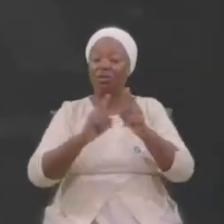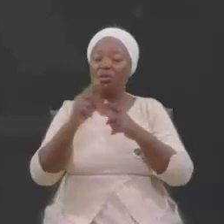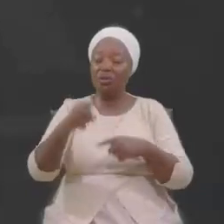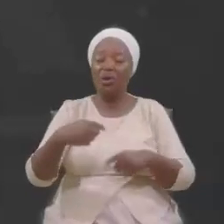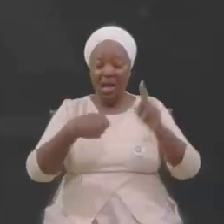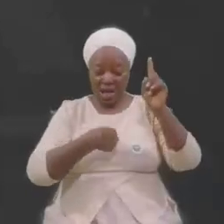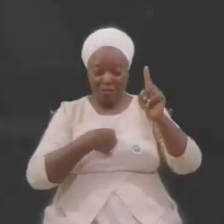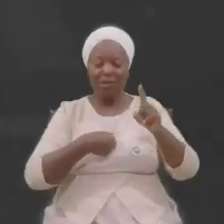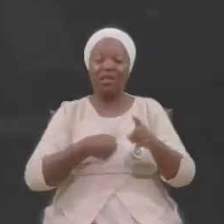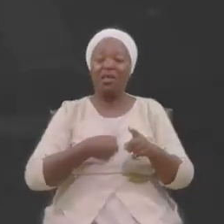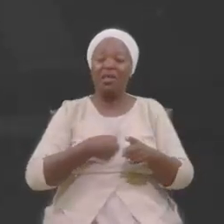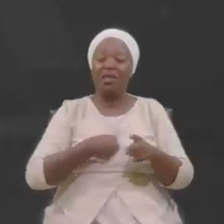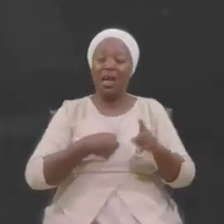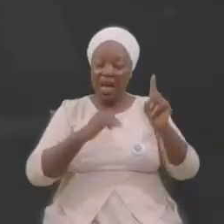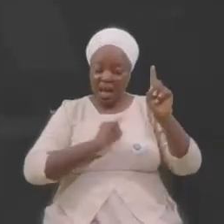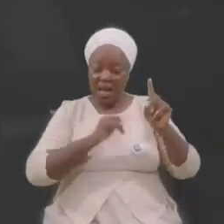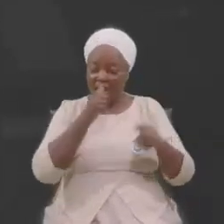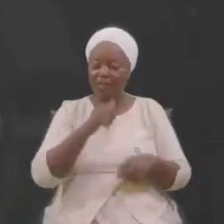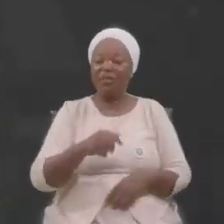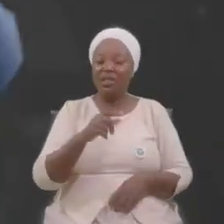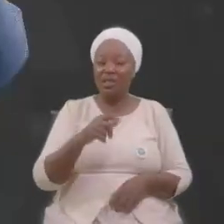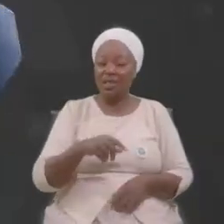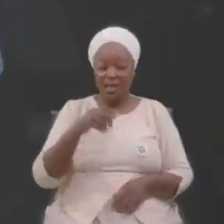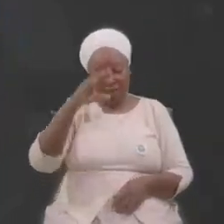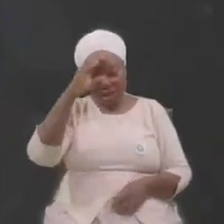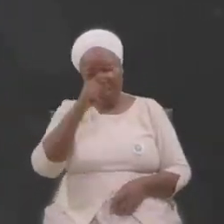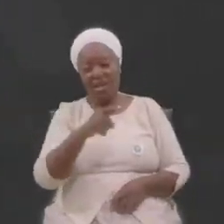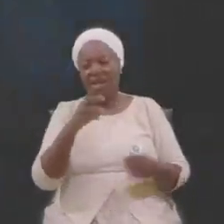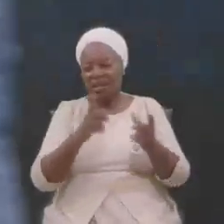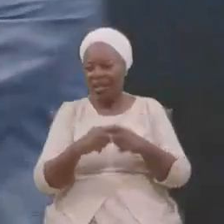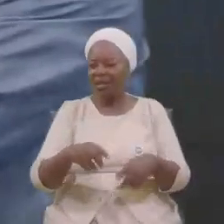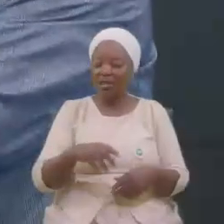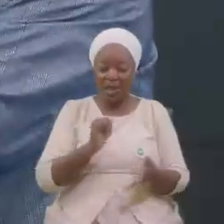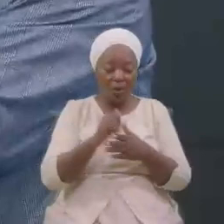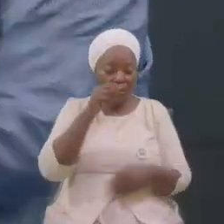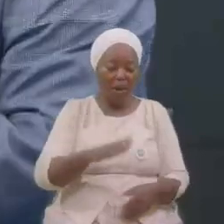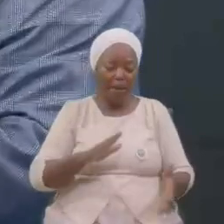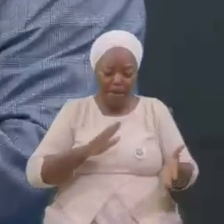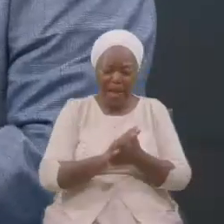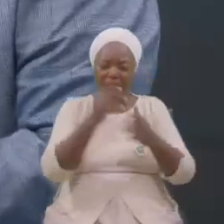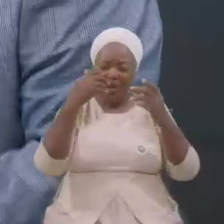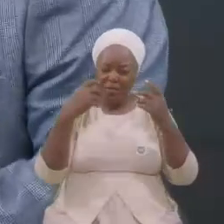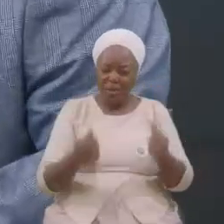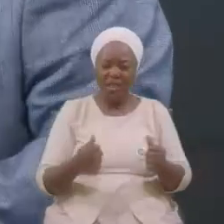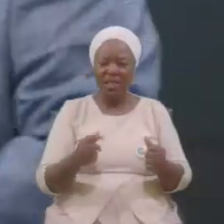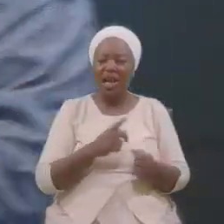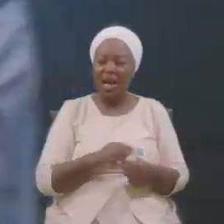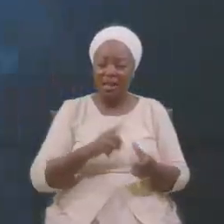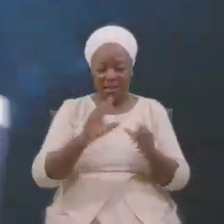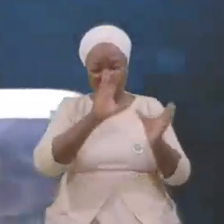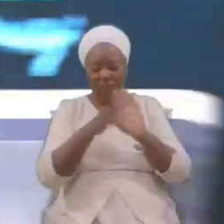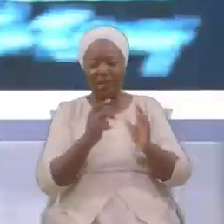he. And she believed immediately. She was converted. She accepted him. She believed him